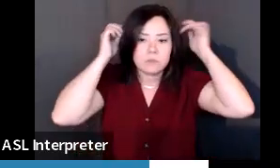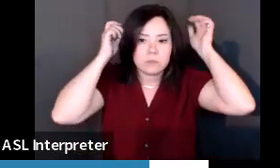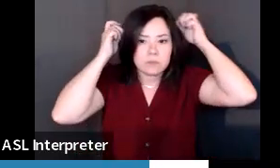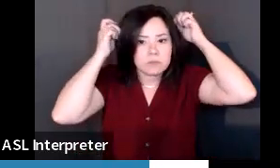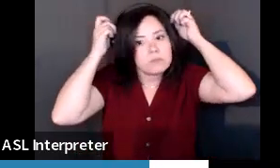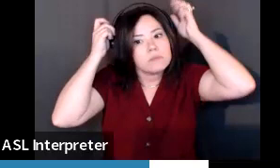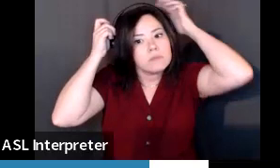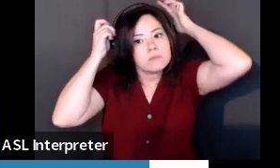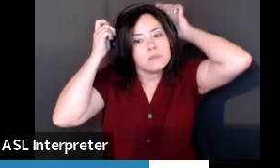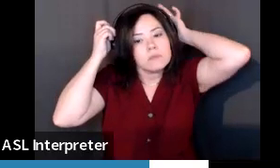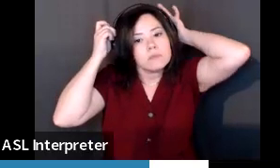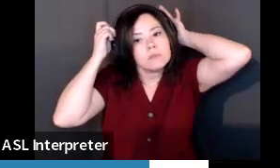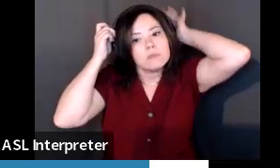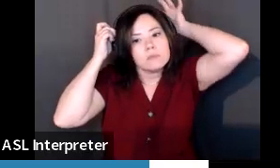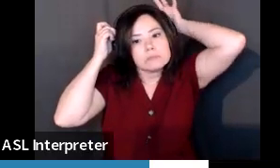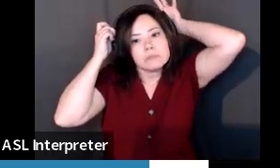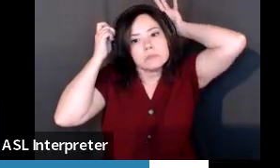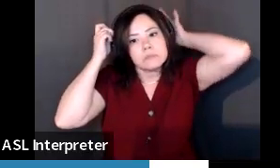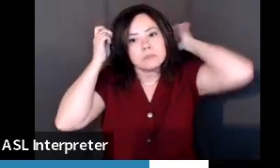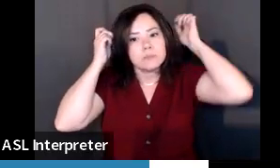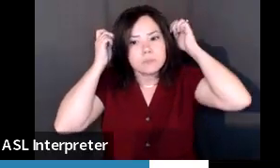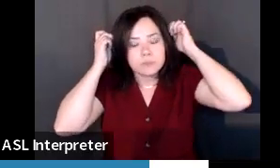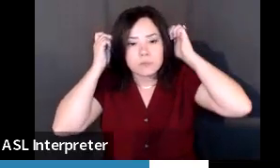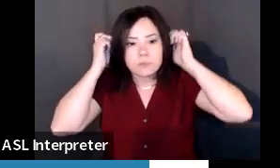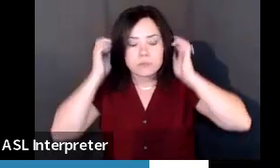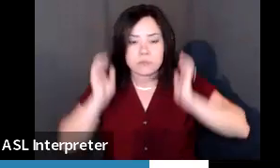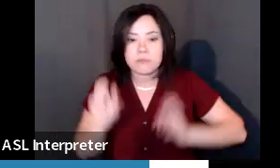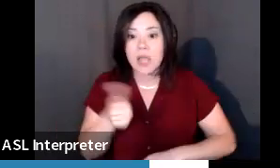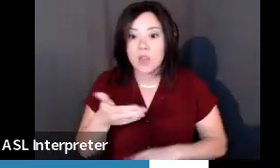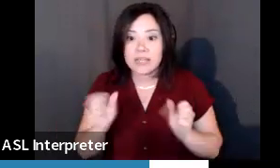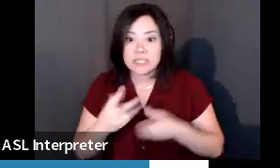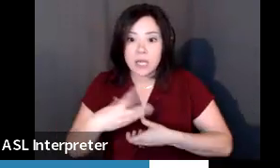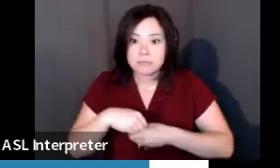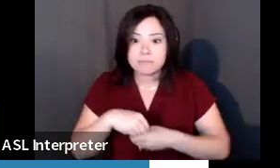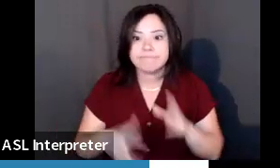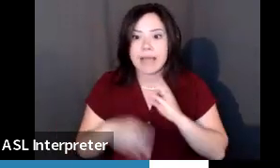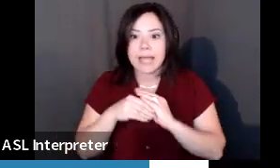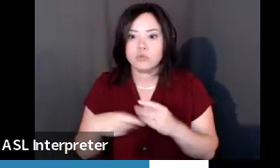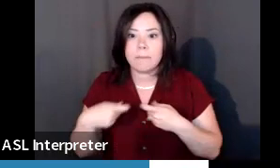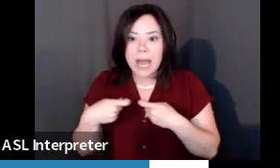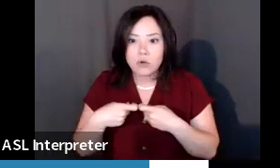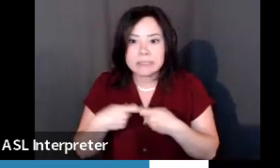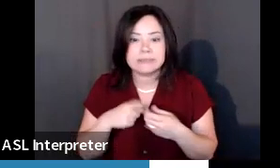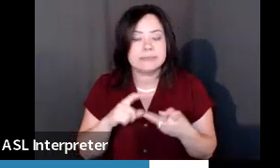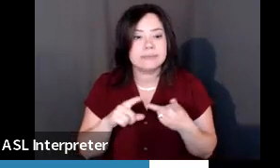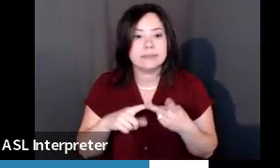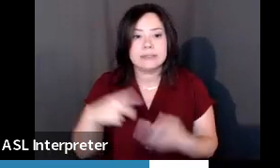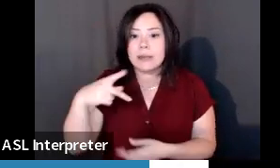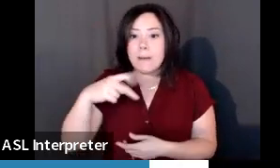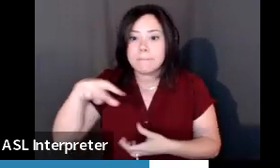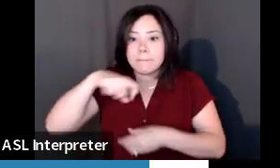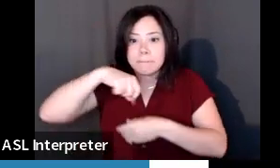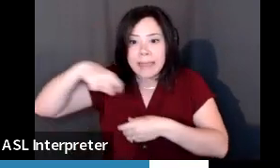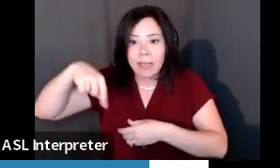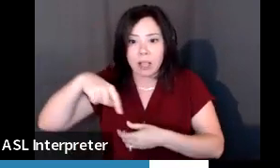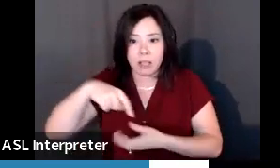And some things that can go in your emergency go kits would be extra batteries, pill cases, waterproof items can be